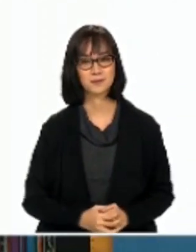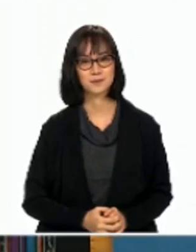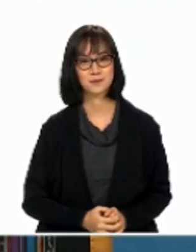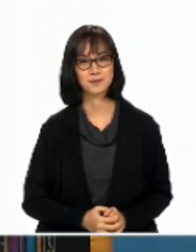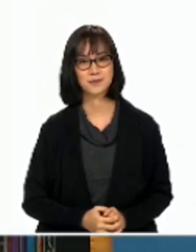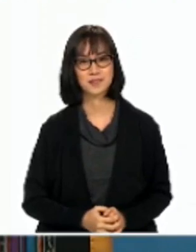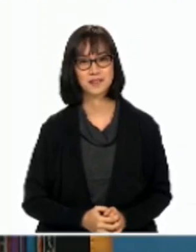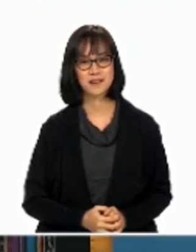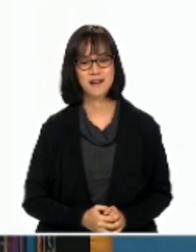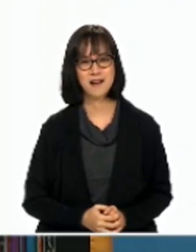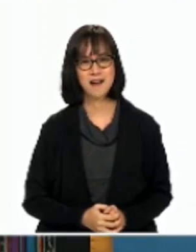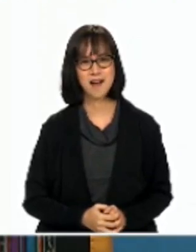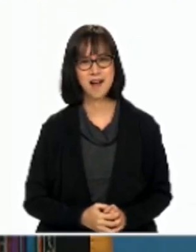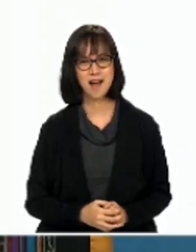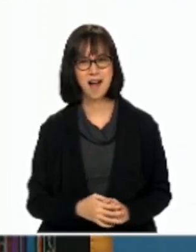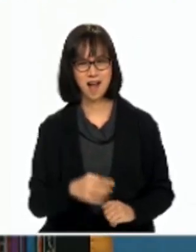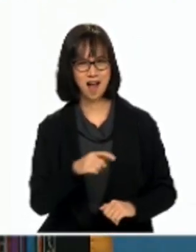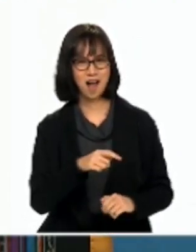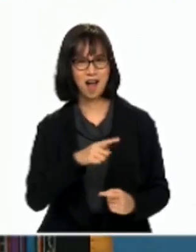nung naayos yan,